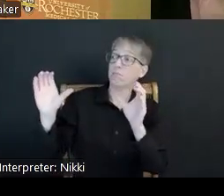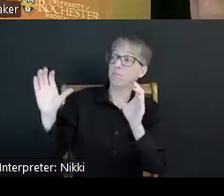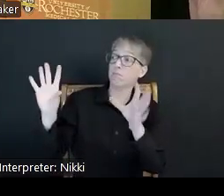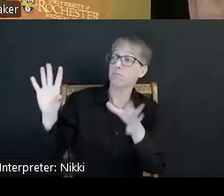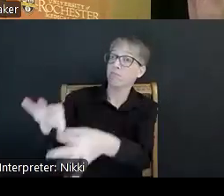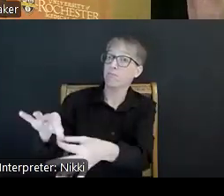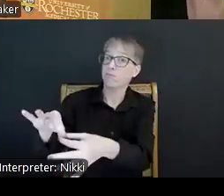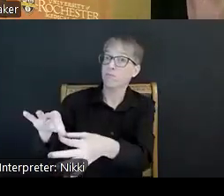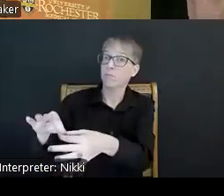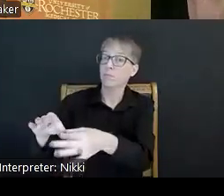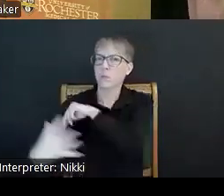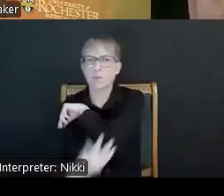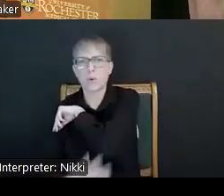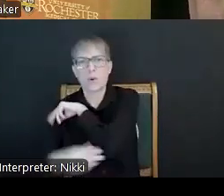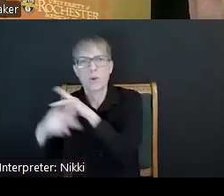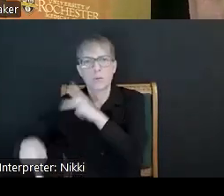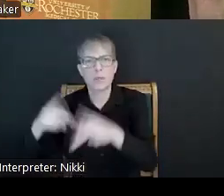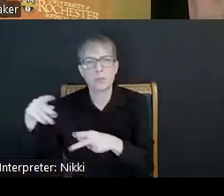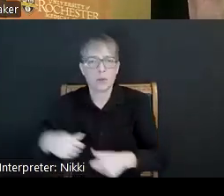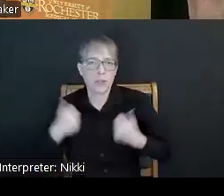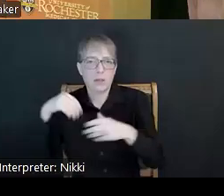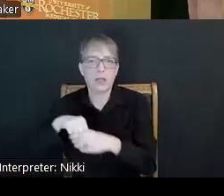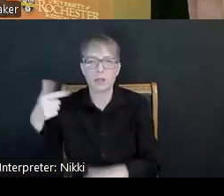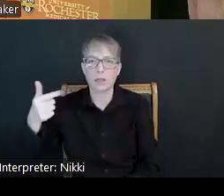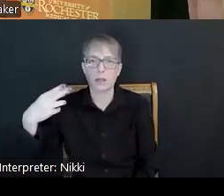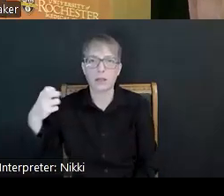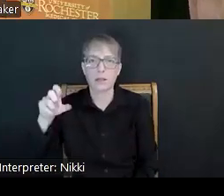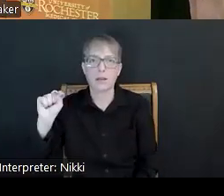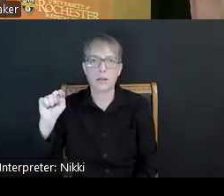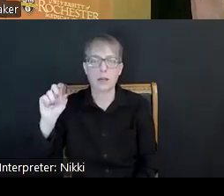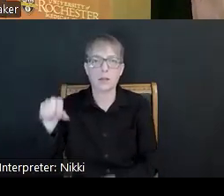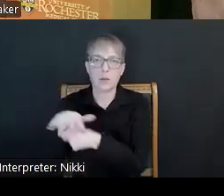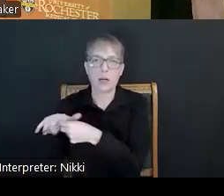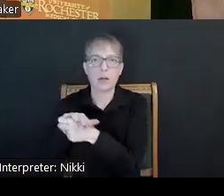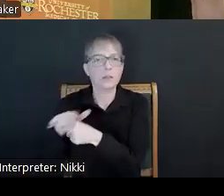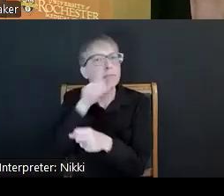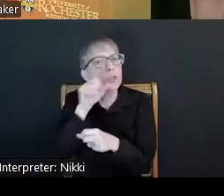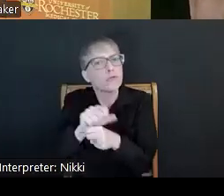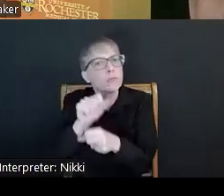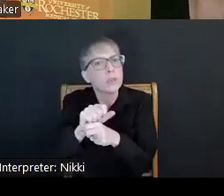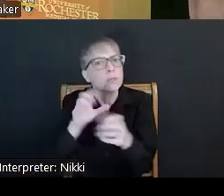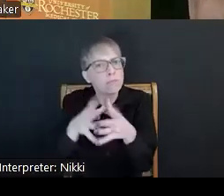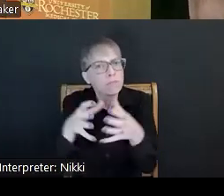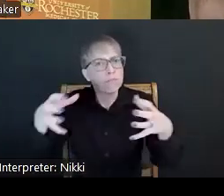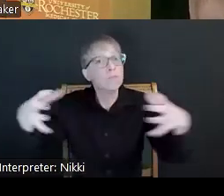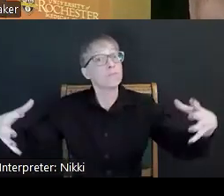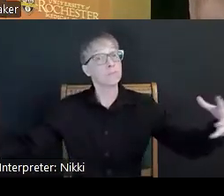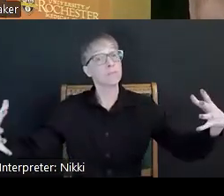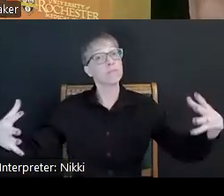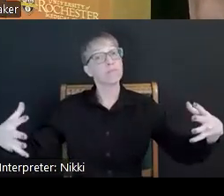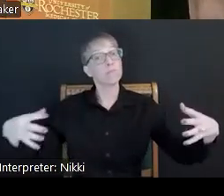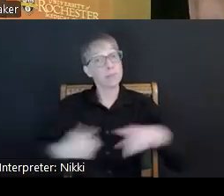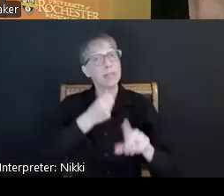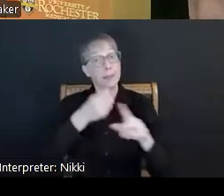impoverished people living in ghetto areas, when actually it involves a much larger segment of our overall community. Everyone